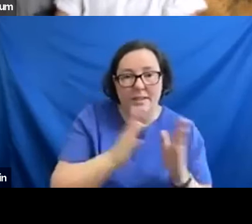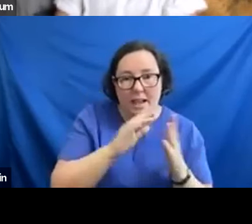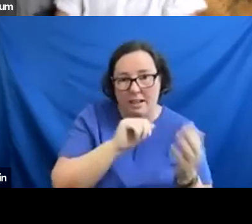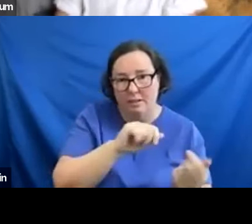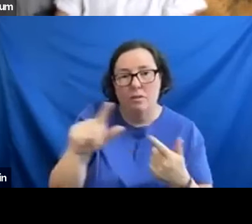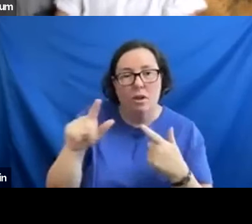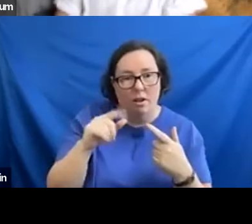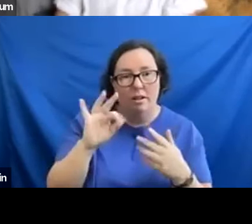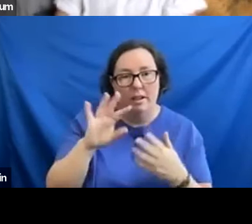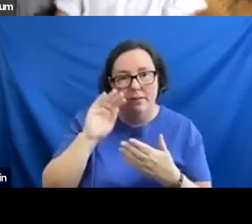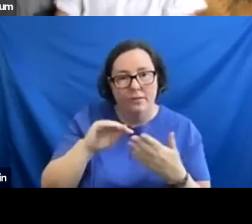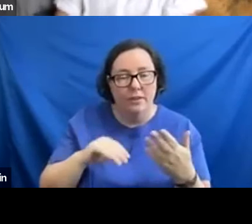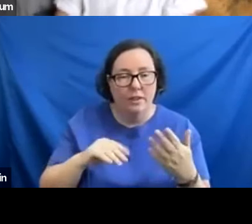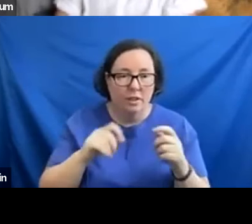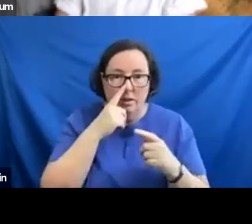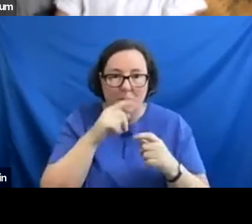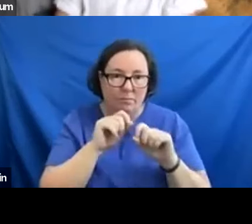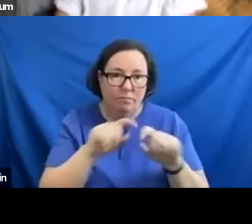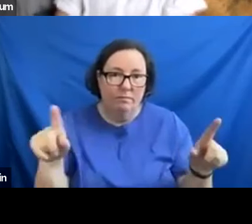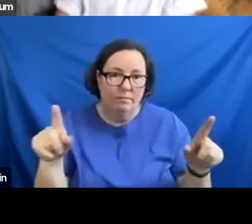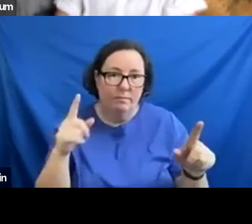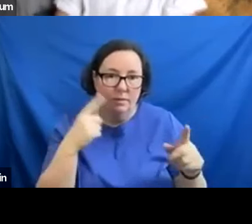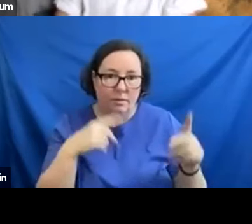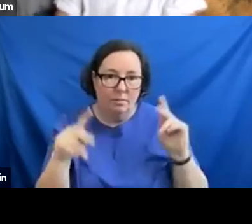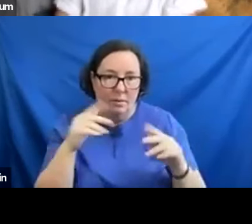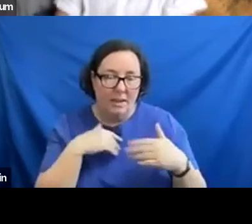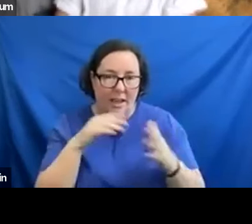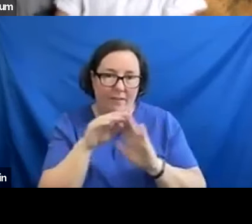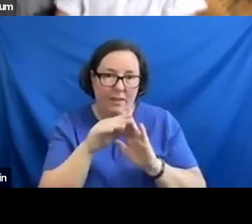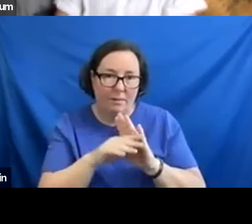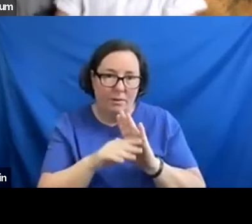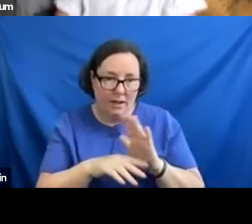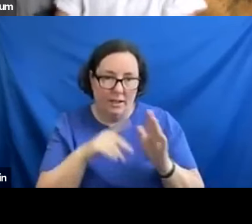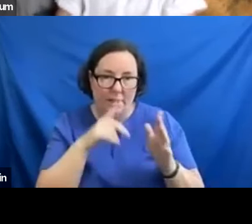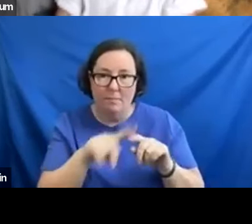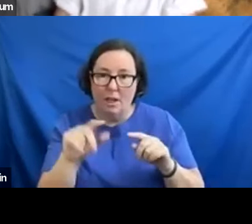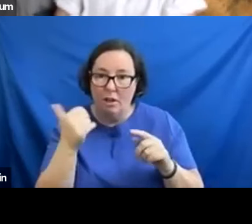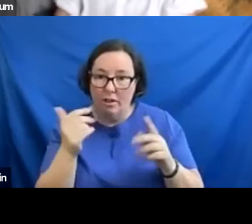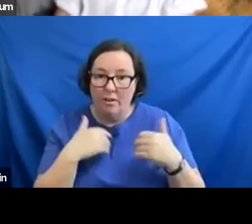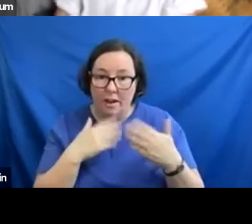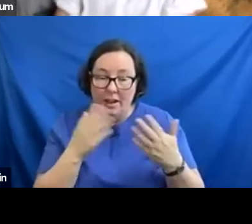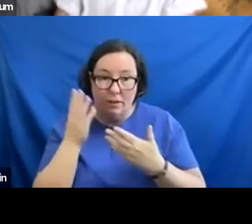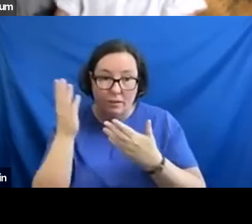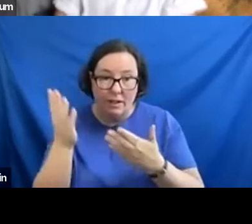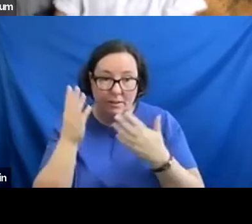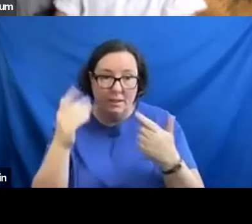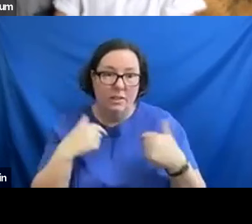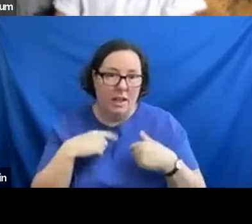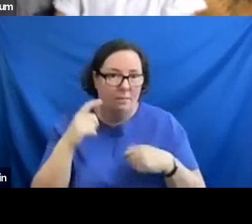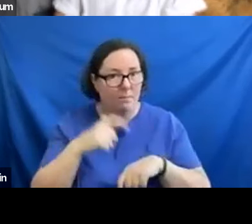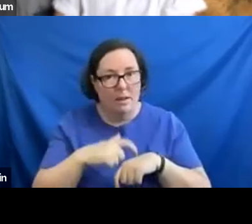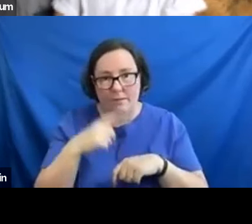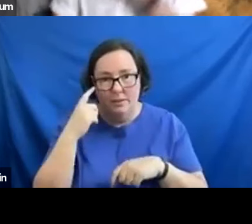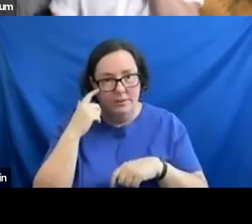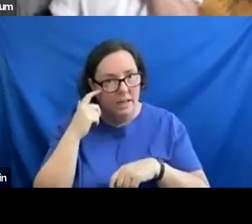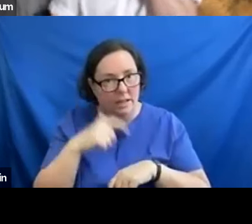else. Could you circulate your recommendations so that people have them in writing? Do others have recommendations? And I am mindful of time